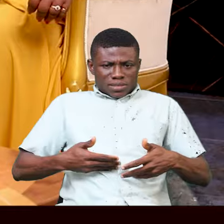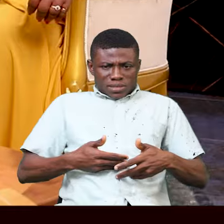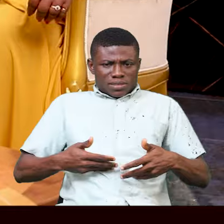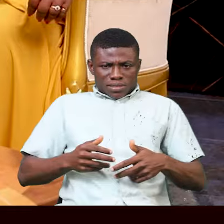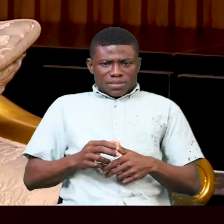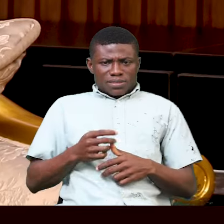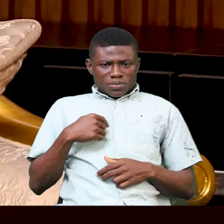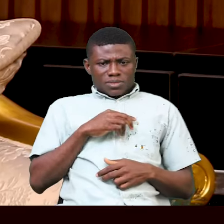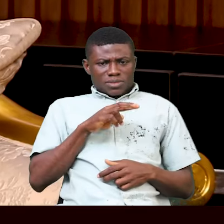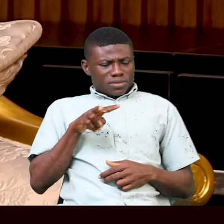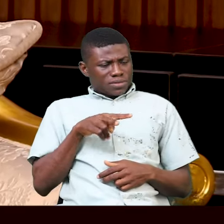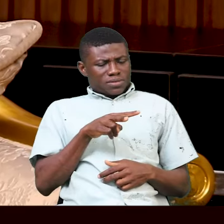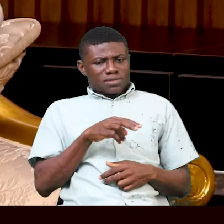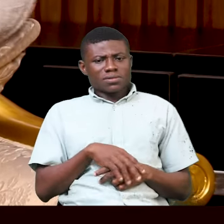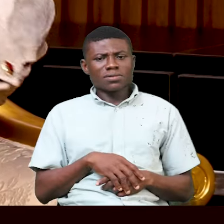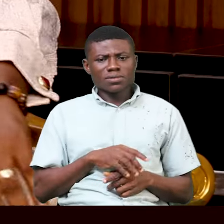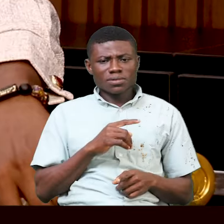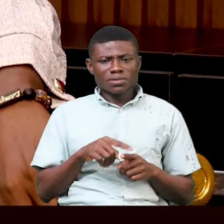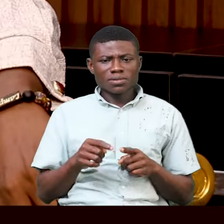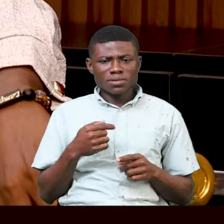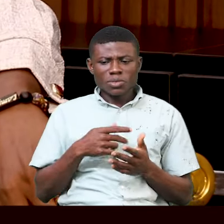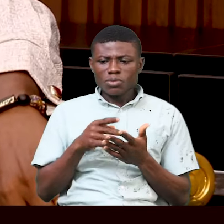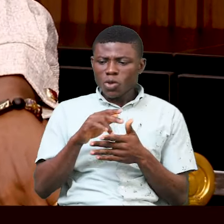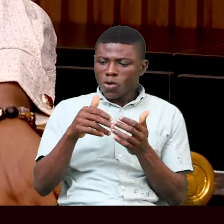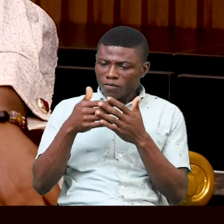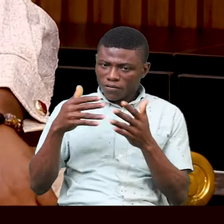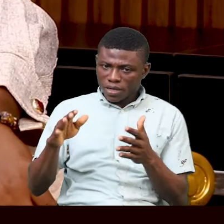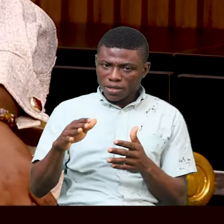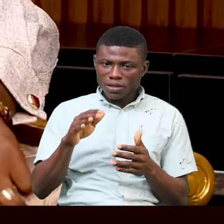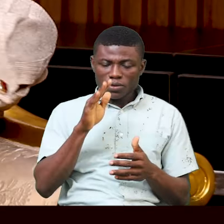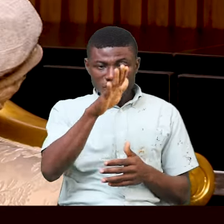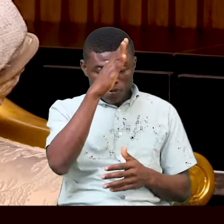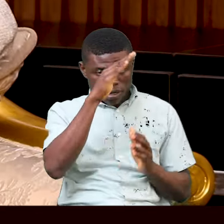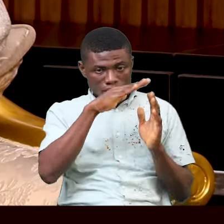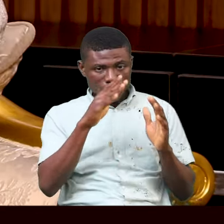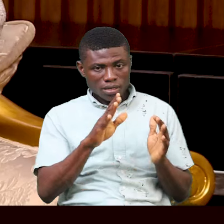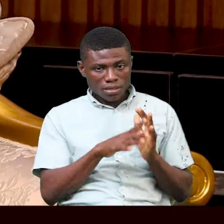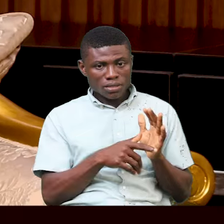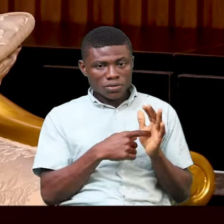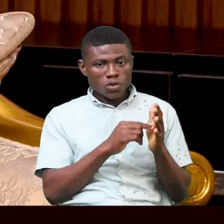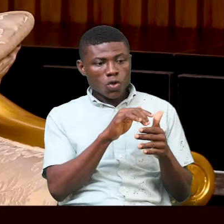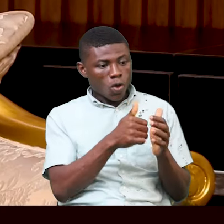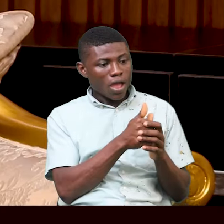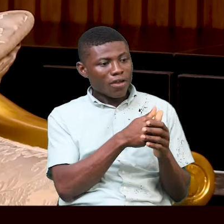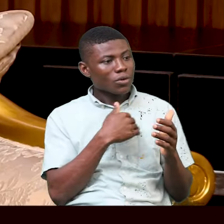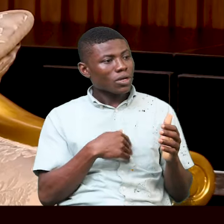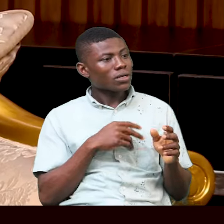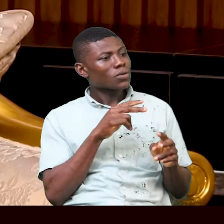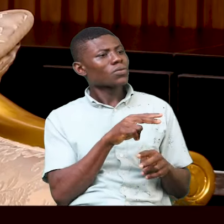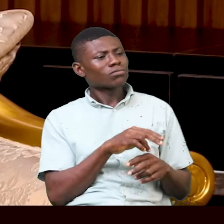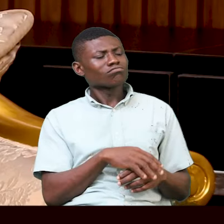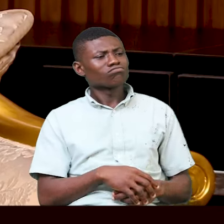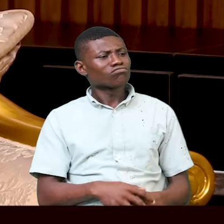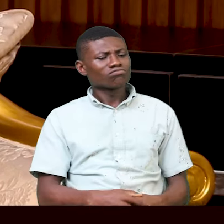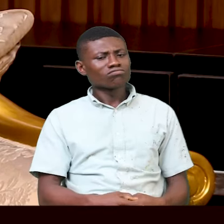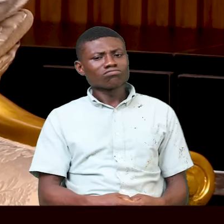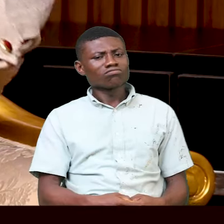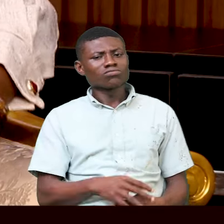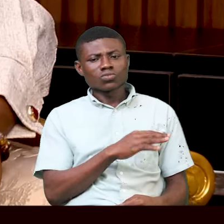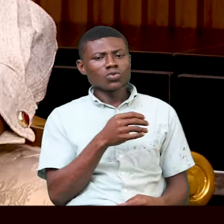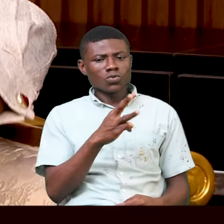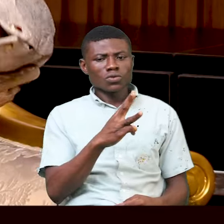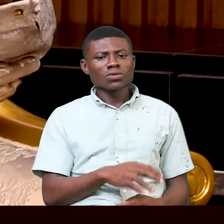pamoye. Adi ama ko tuaka e wo papa fie e na wo dia beto bedwam no